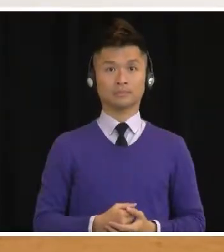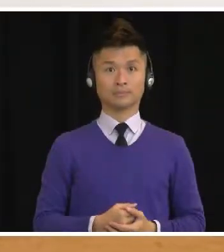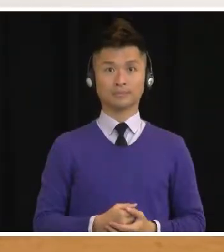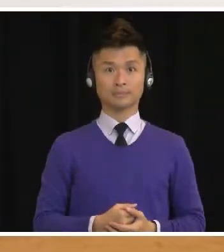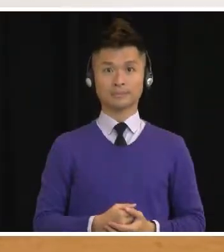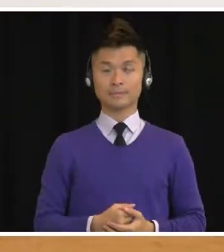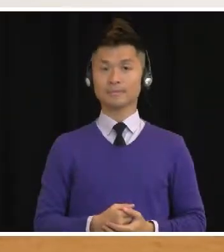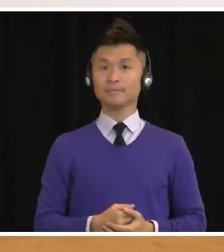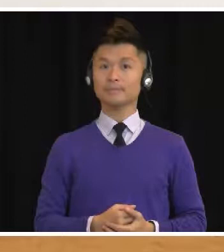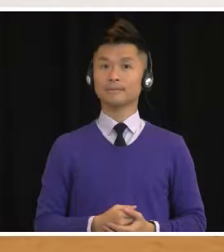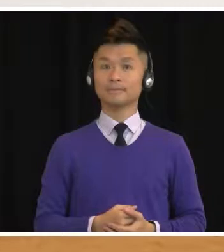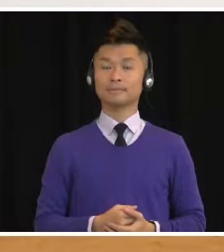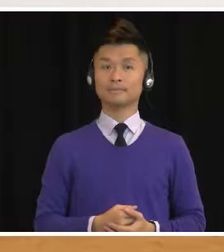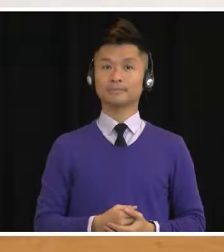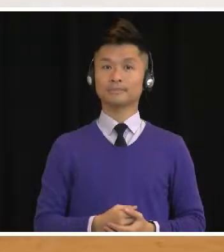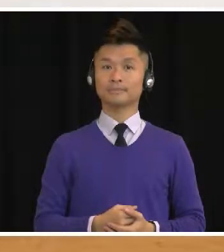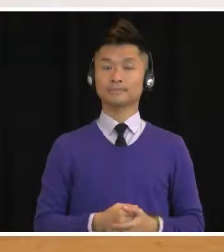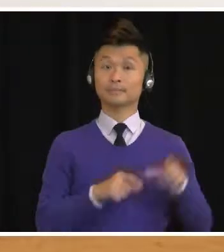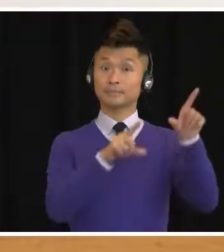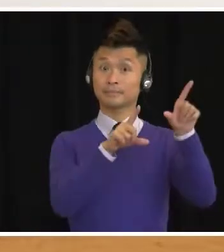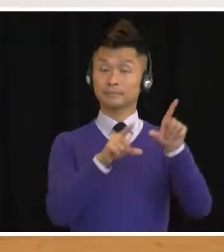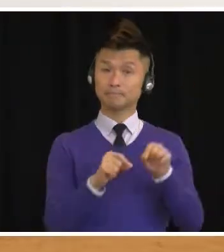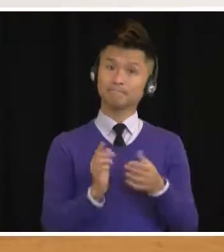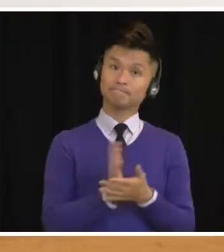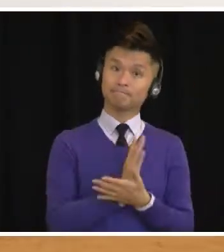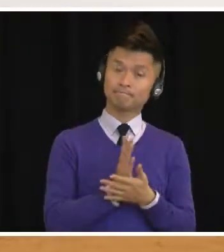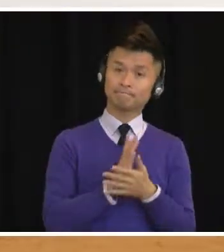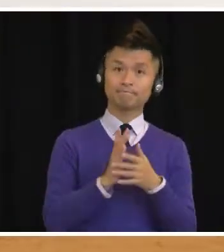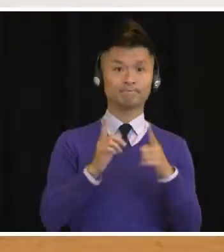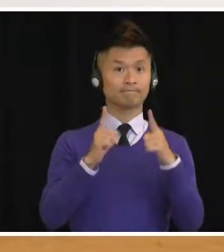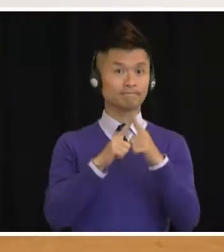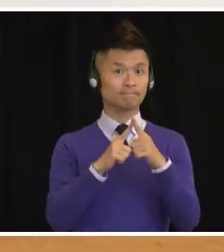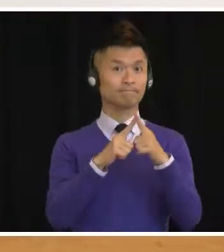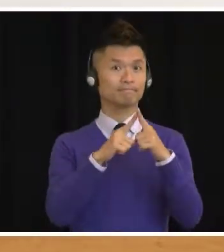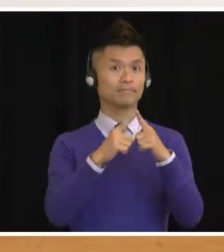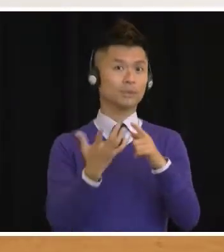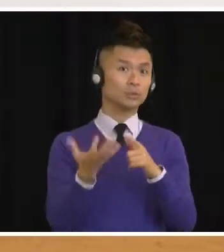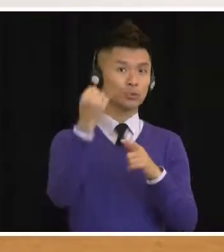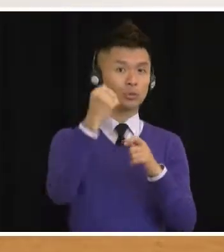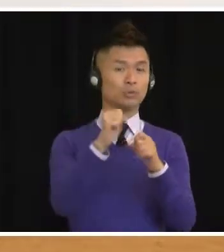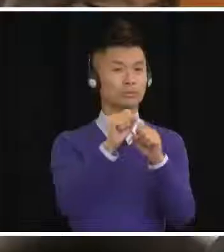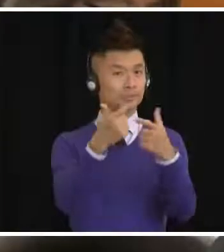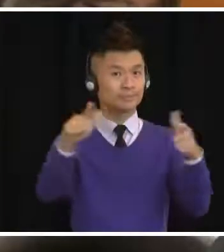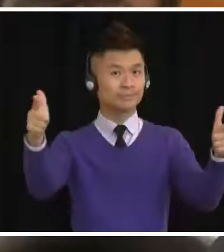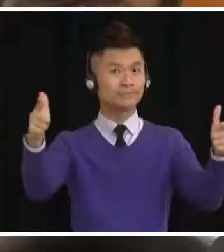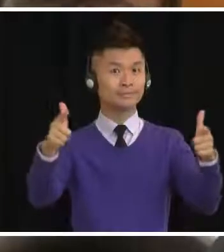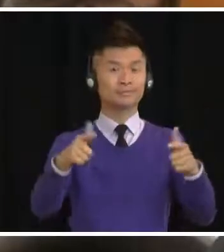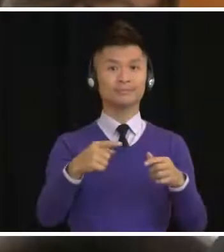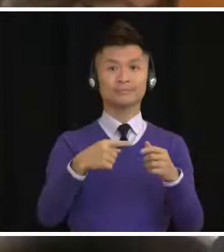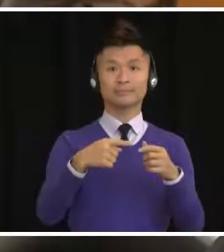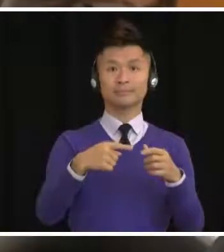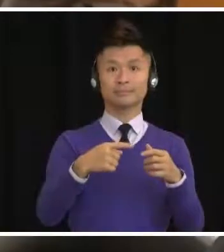right of association, the freedom of speech, etc. Thank you.